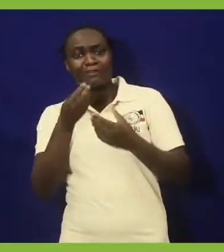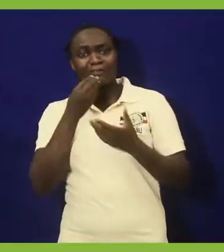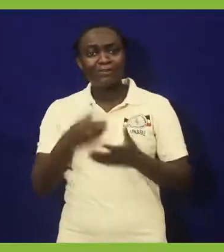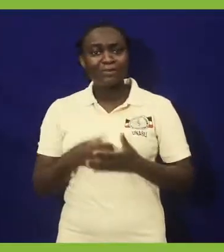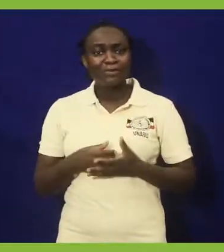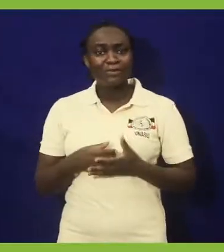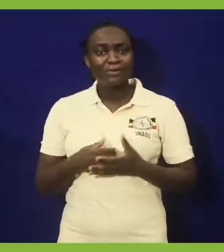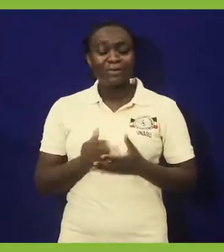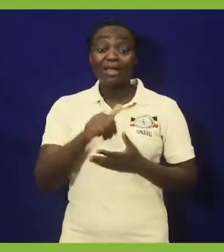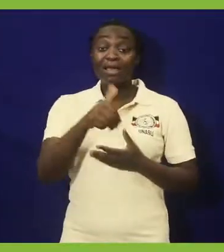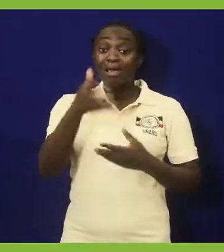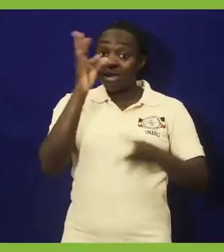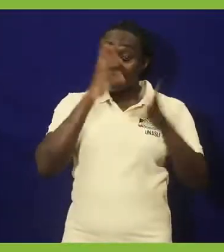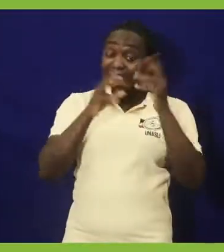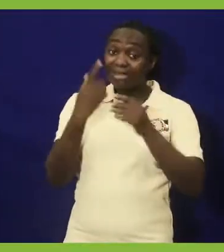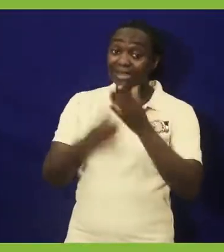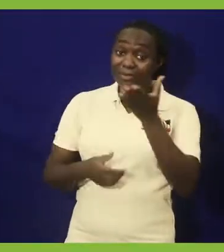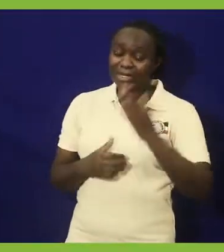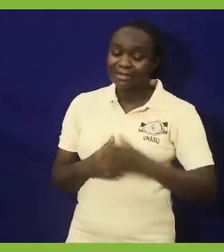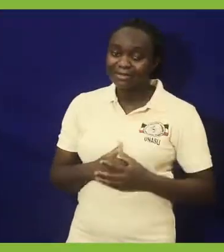What else did you